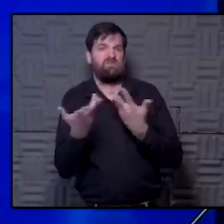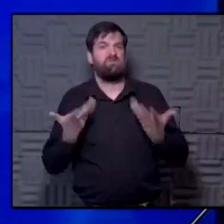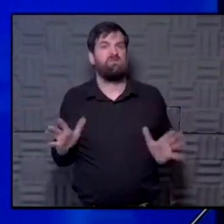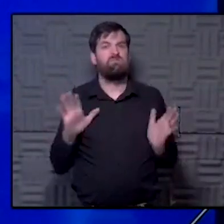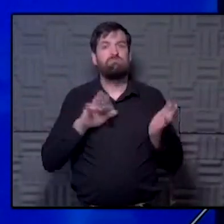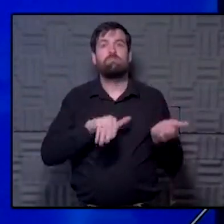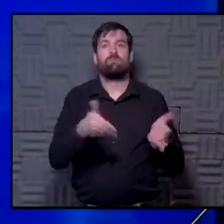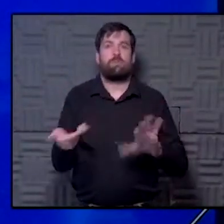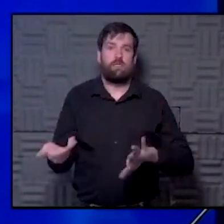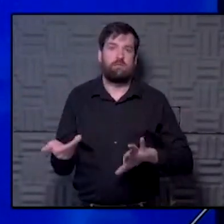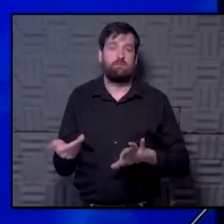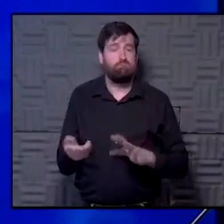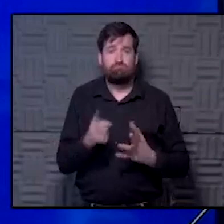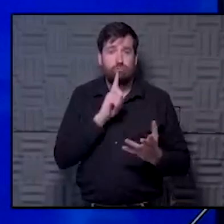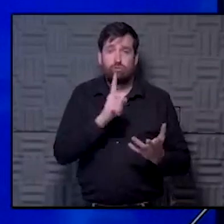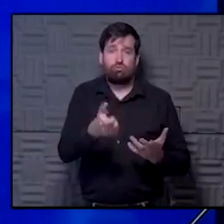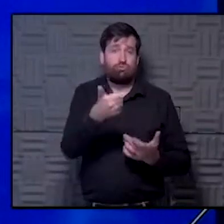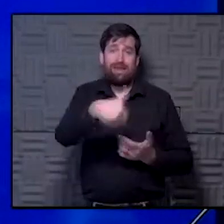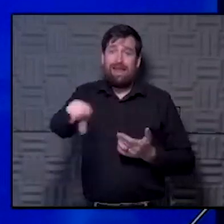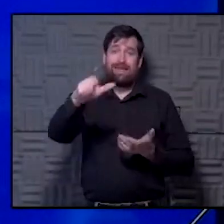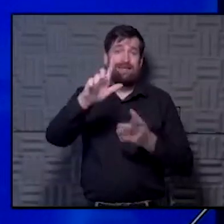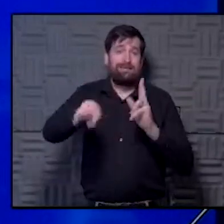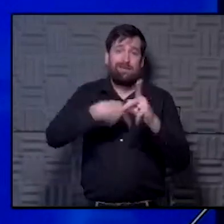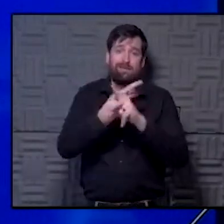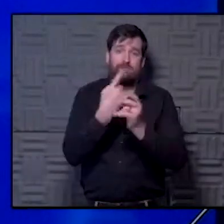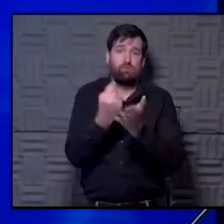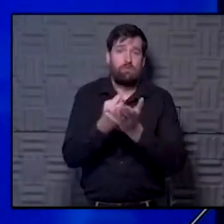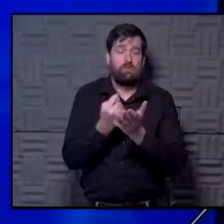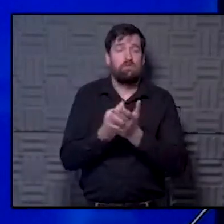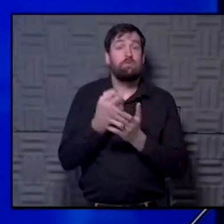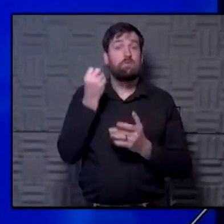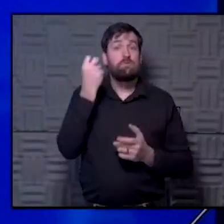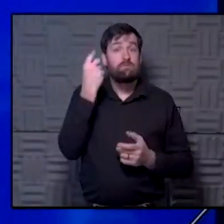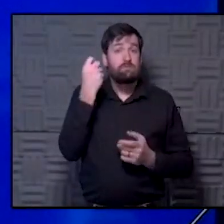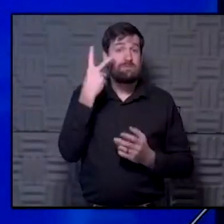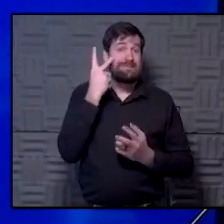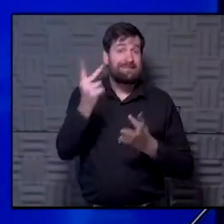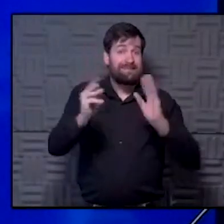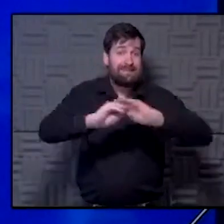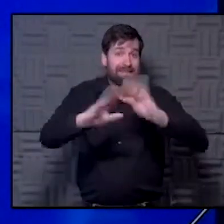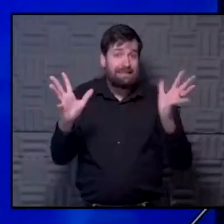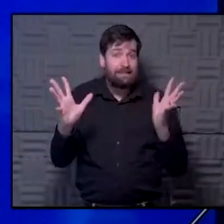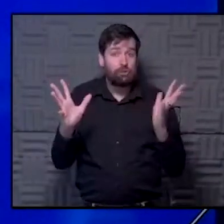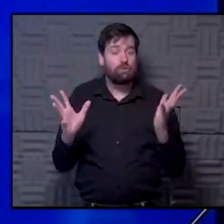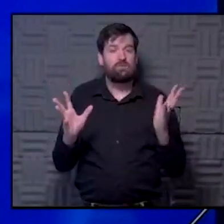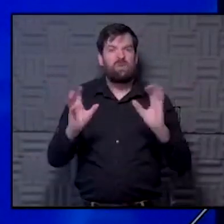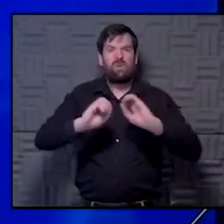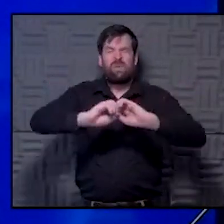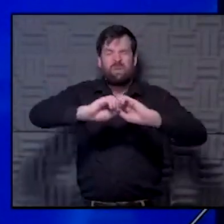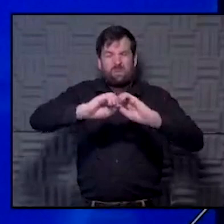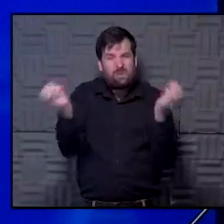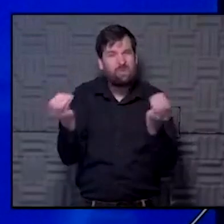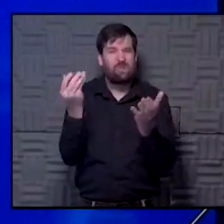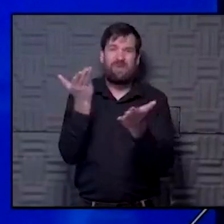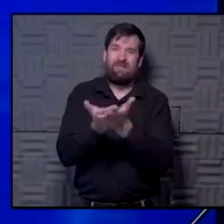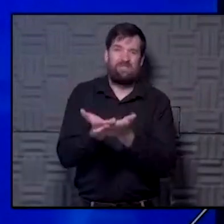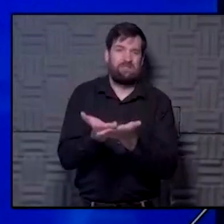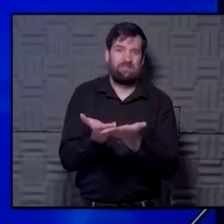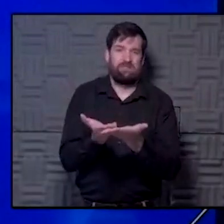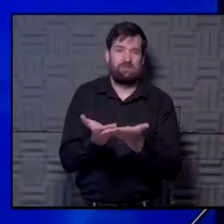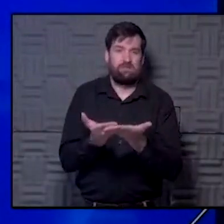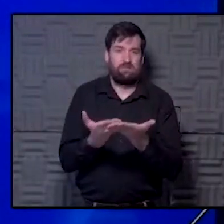vaccine. That's true of any treatment. What we're saying very, very clearly here is we have no evidence at any point